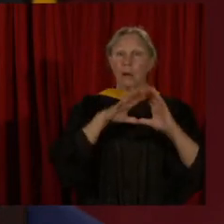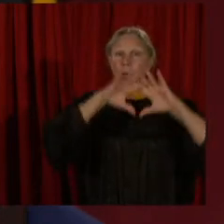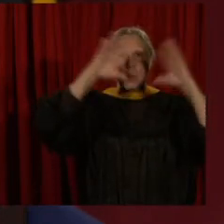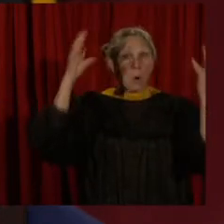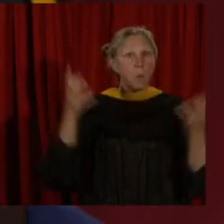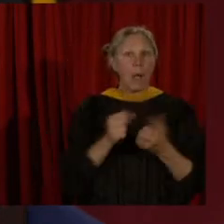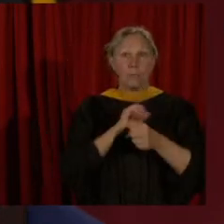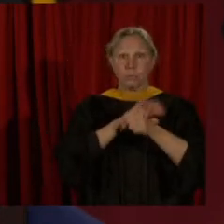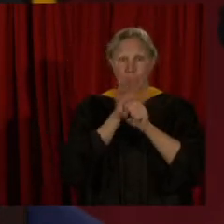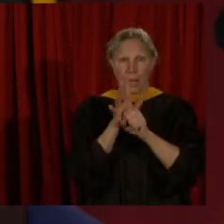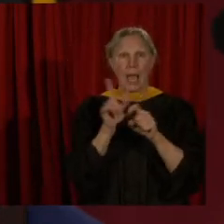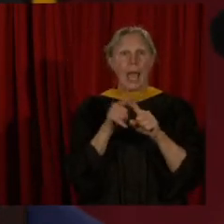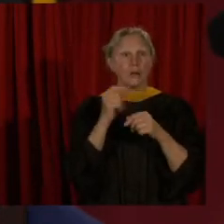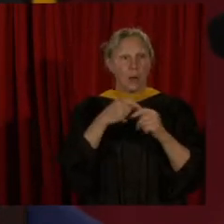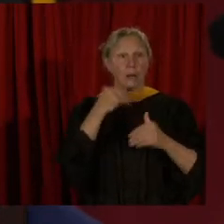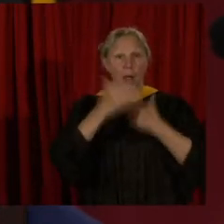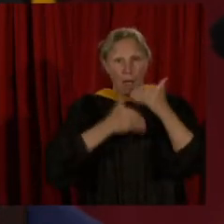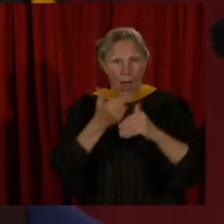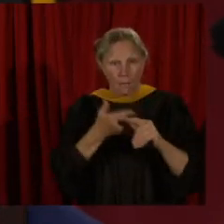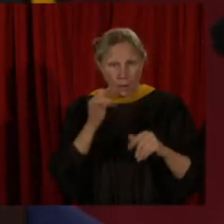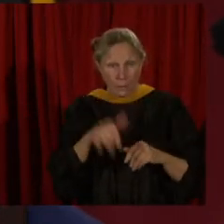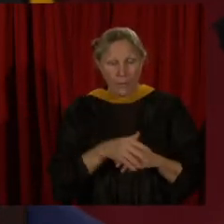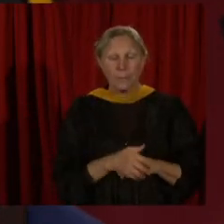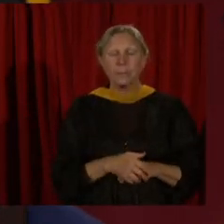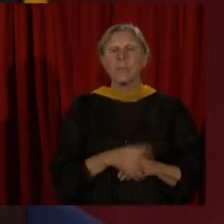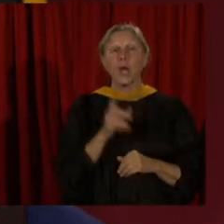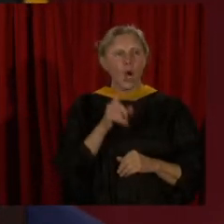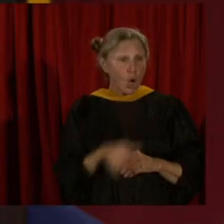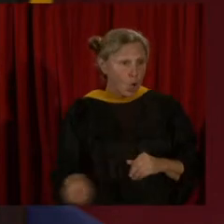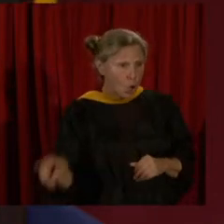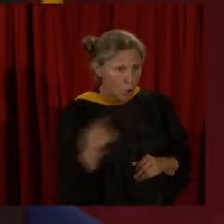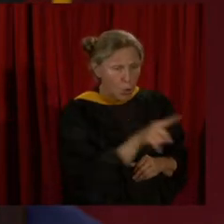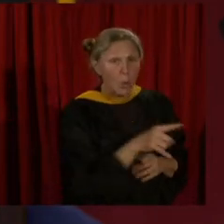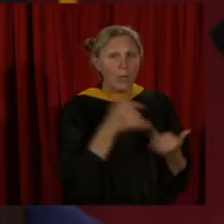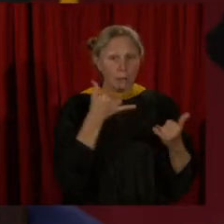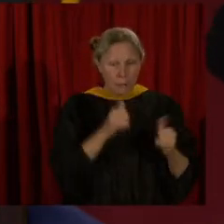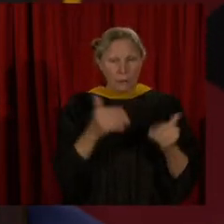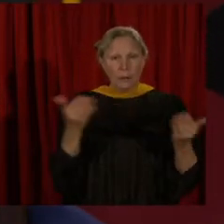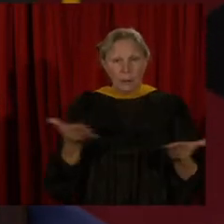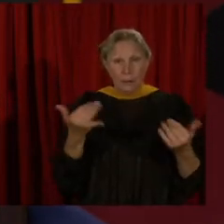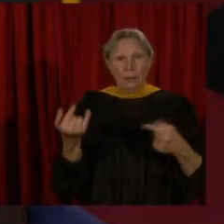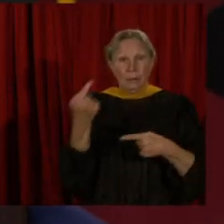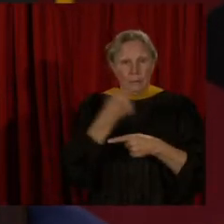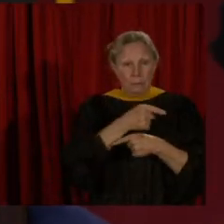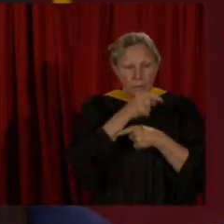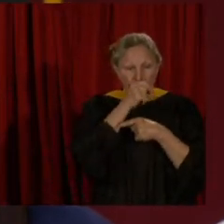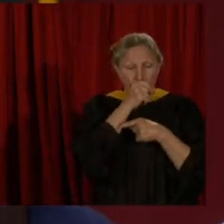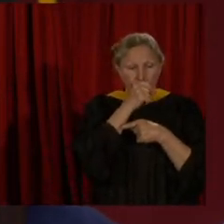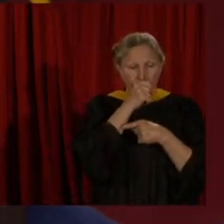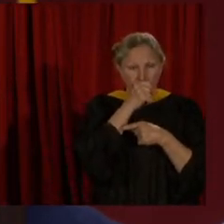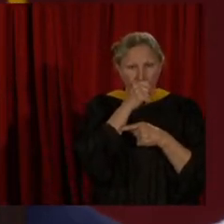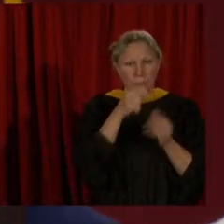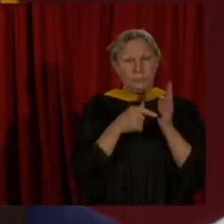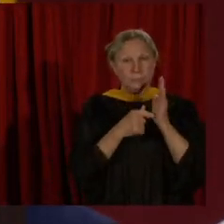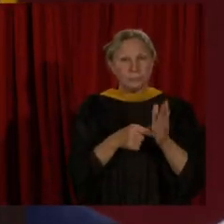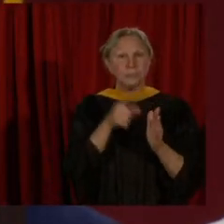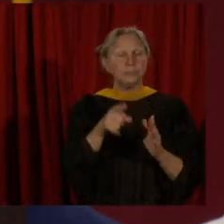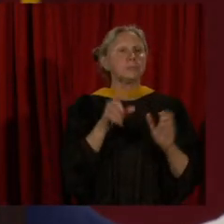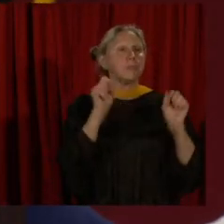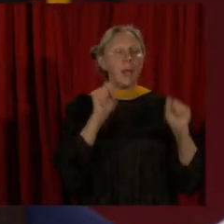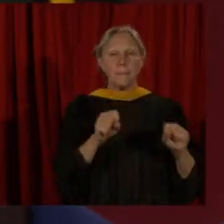the recovery from it. The fact that you are standing here today reflects your